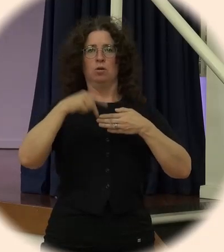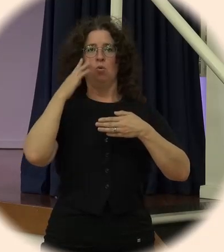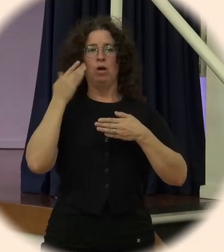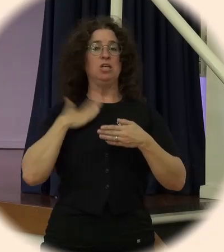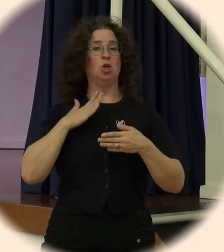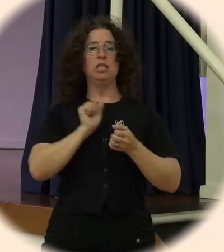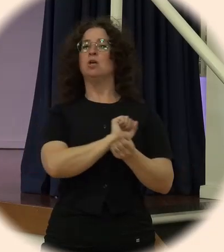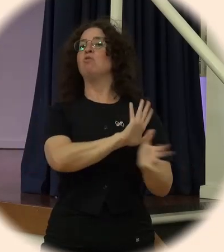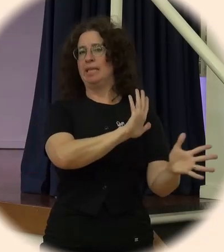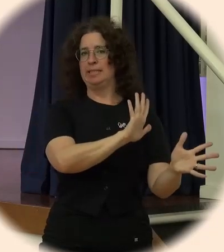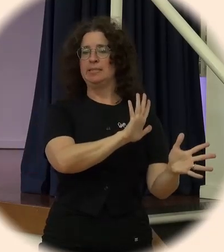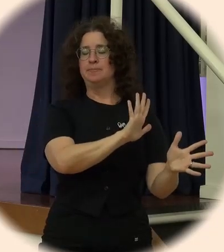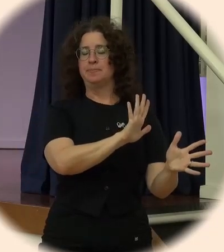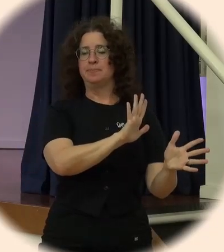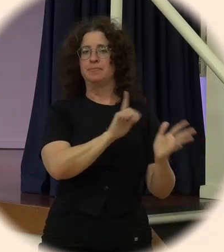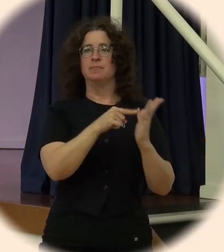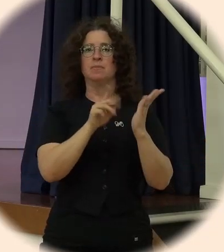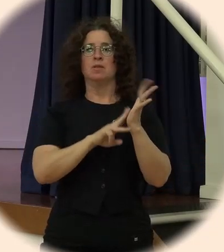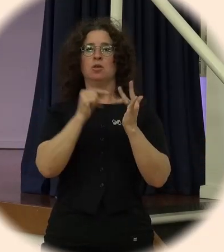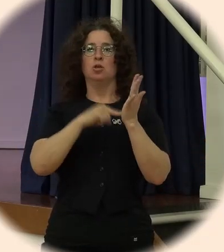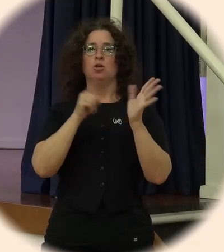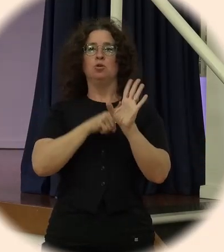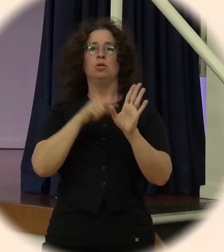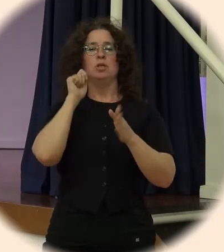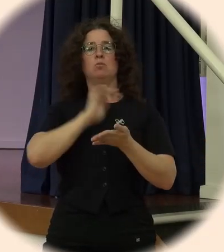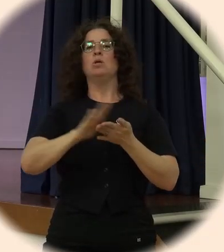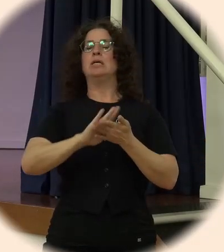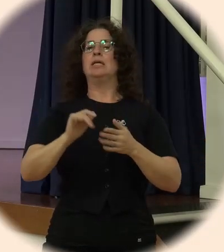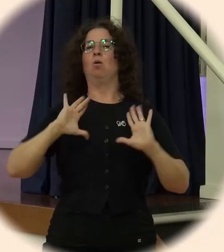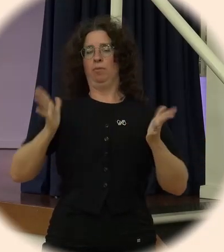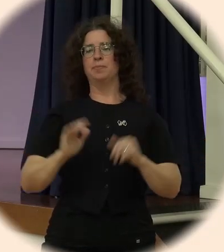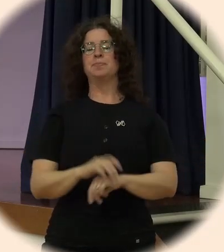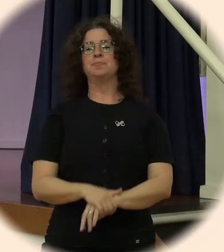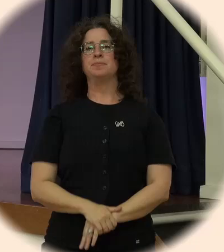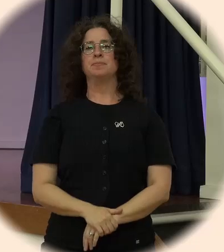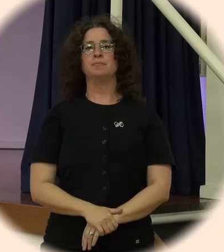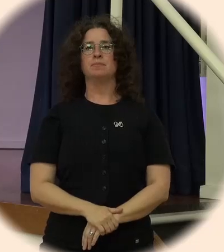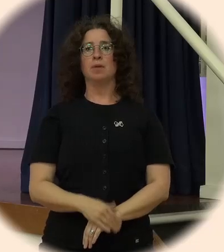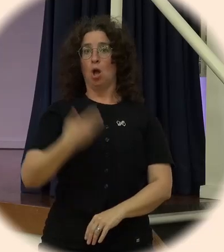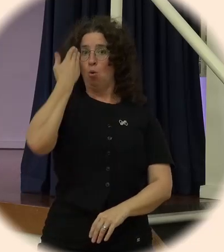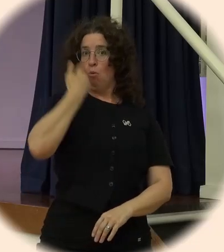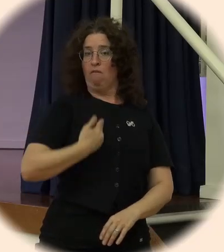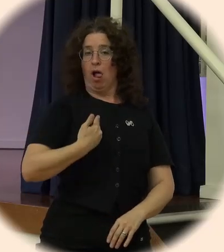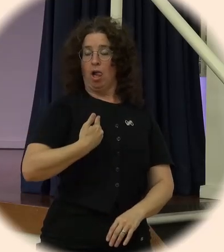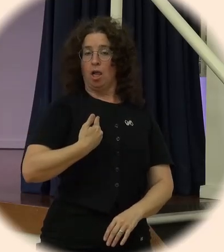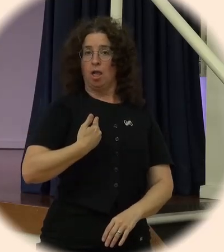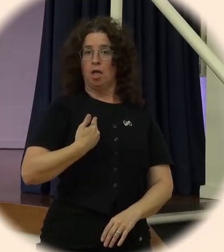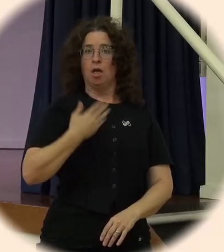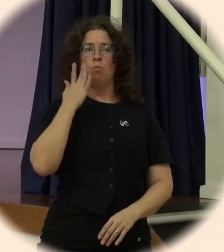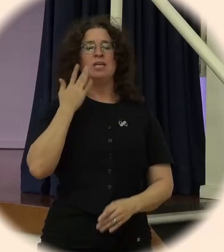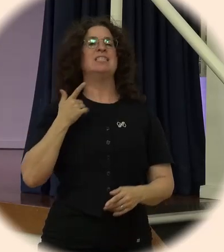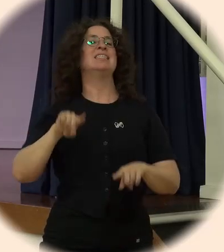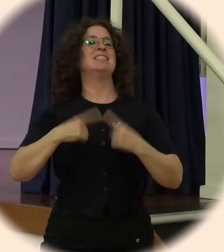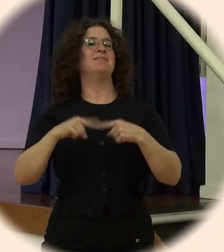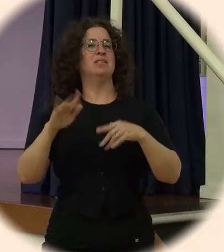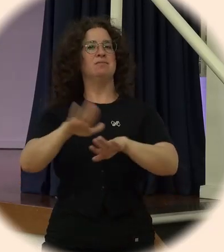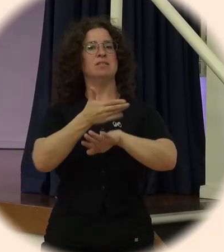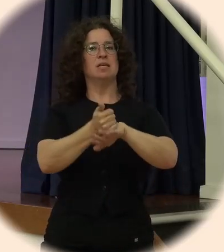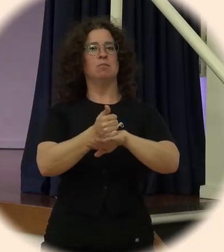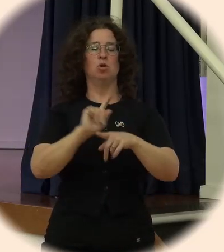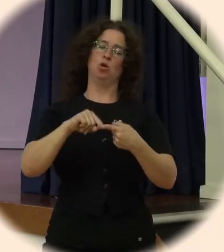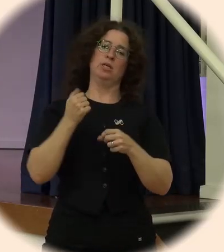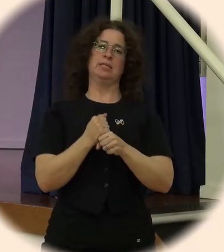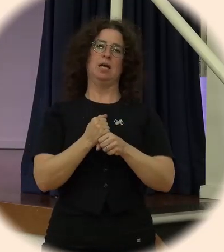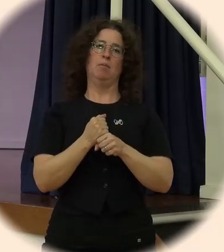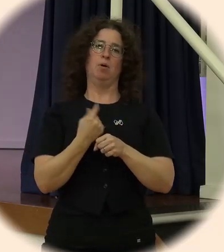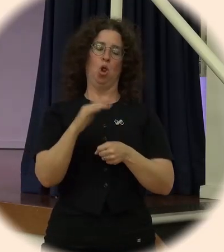it. Unity handles unloading and dependency cleanup for you. Profiles can come into play when you need different setups. For example, one